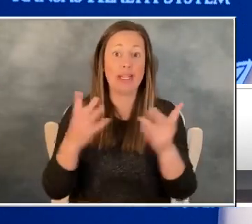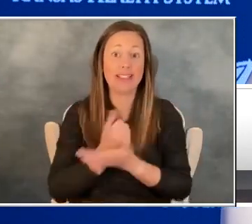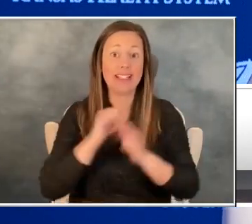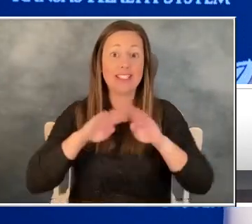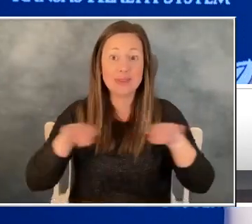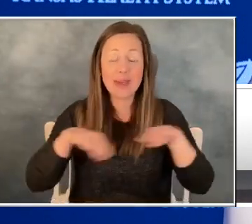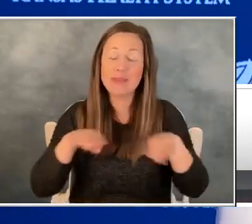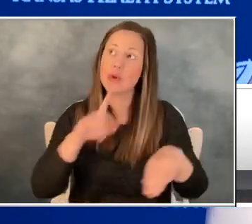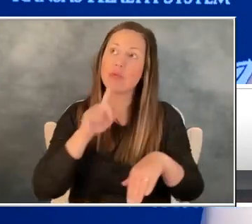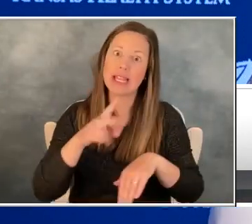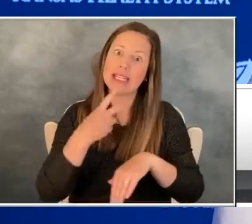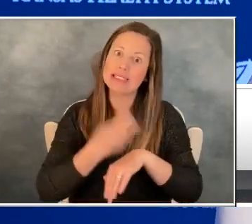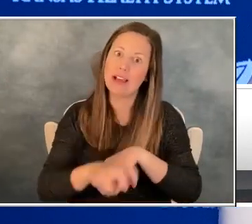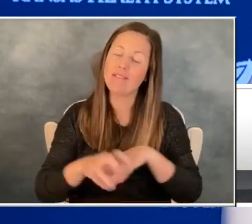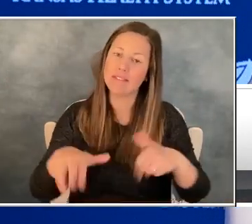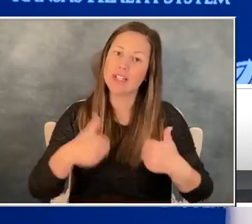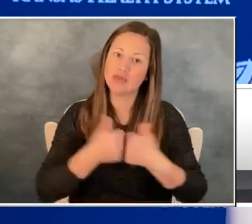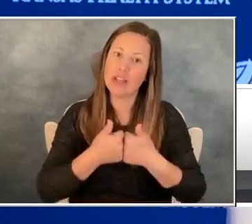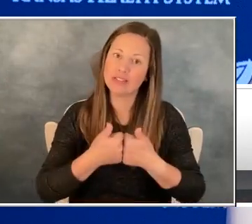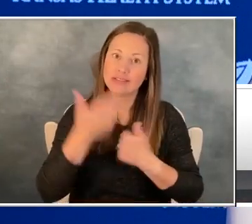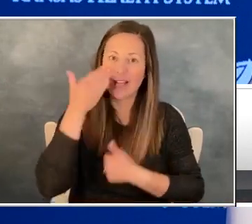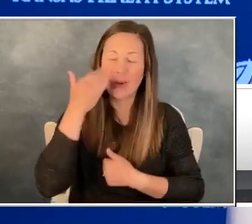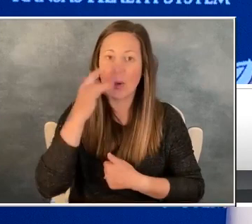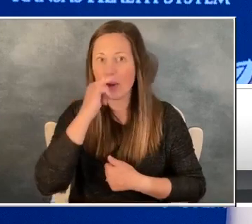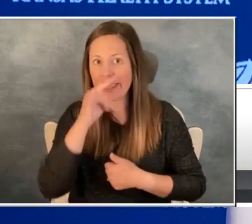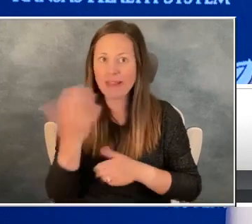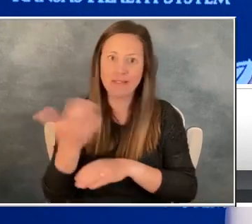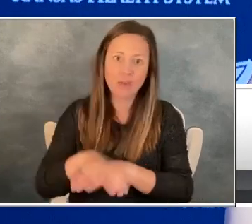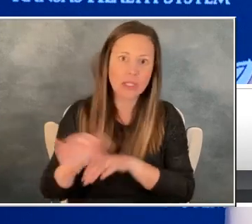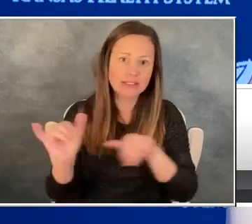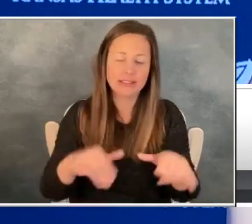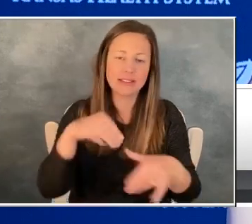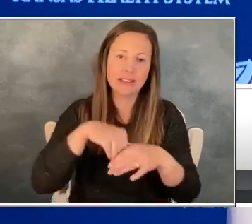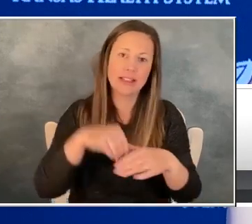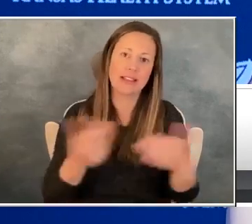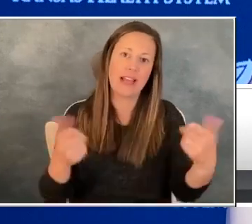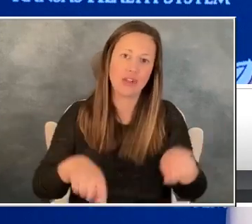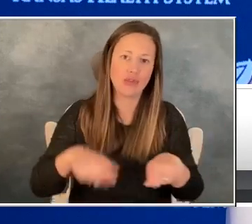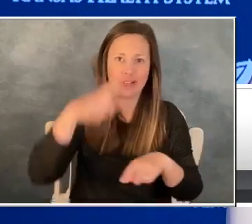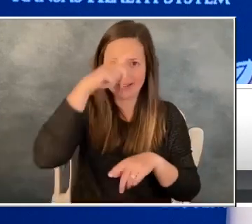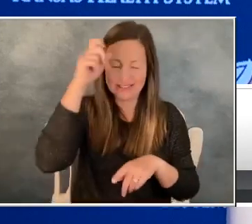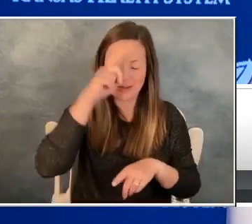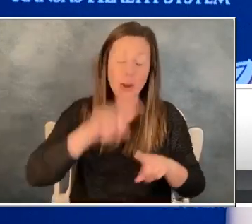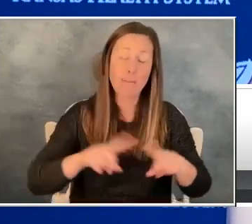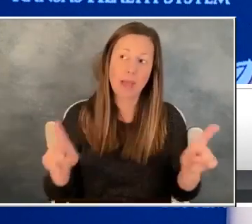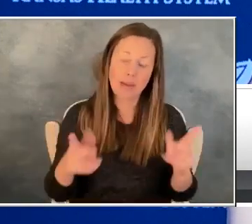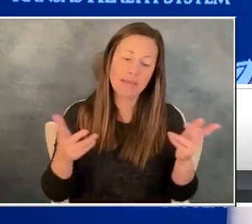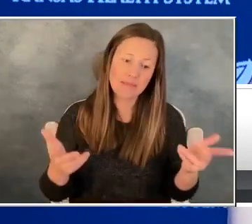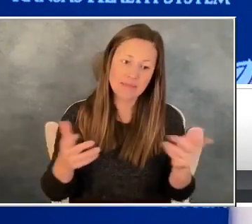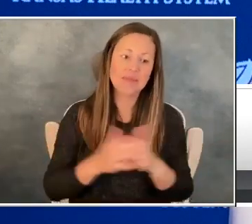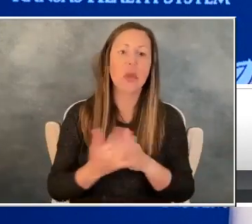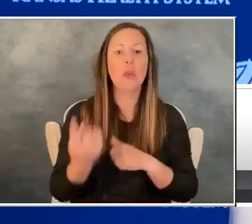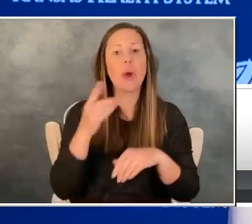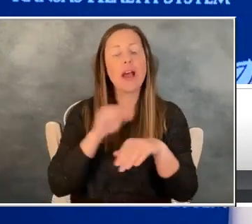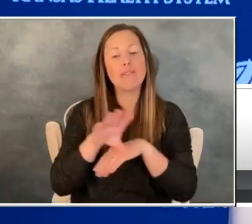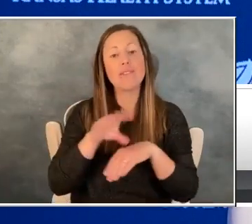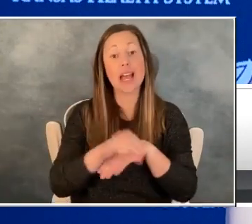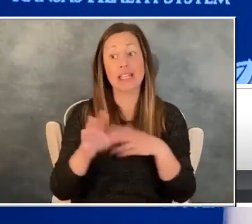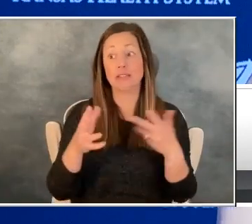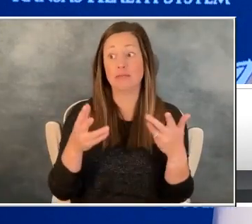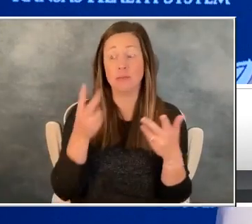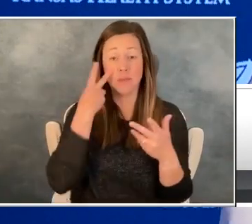tough just to keep a kid indoors during the summertime. But one point of advice I'd give is we have seen a case